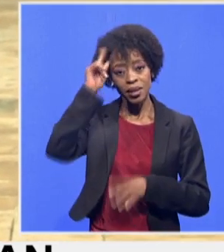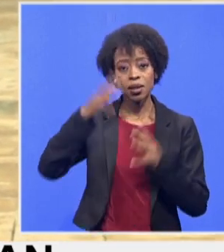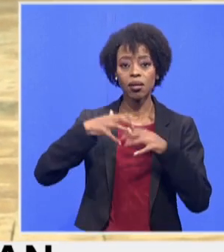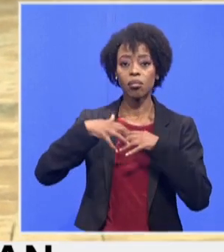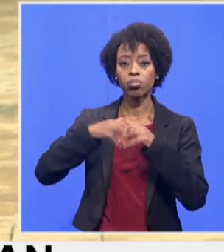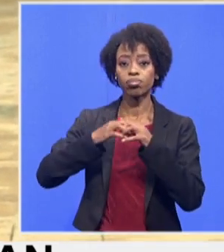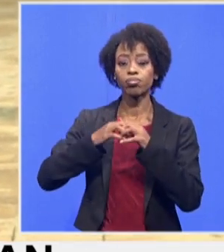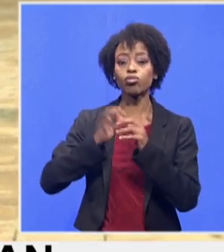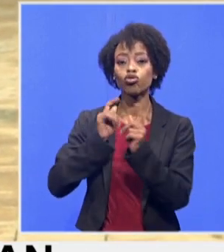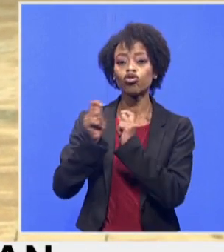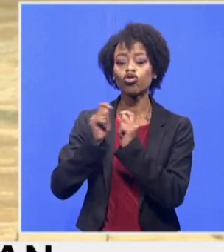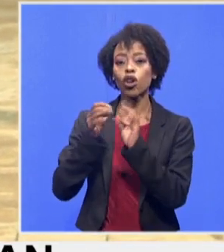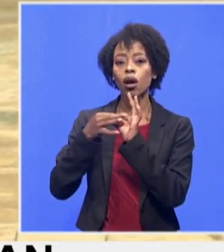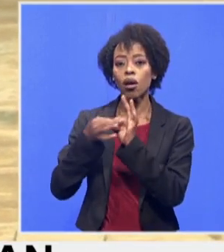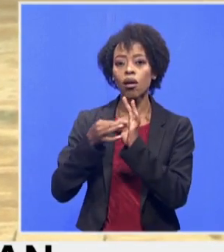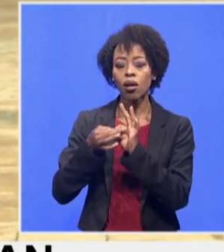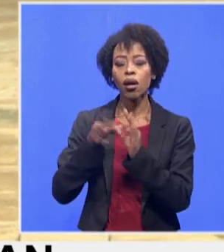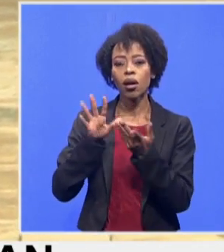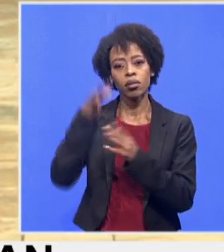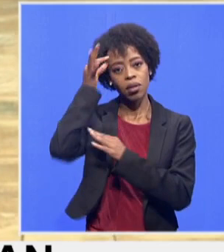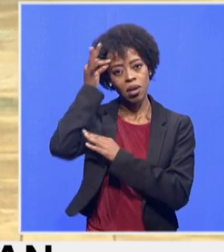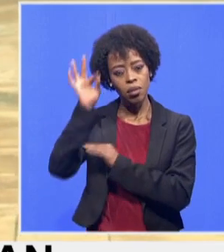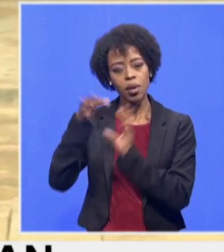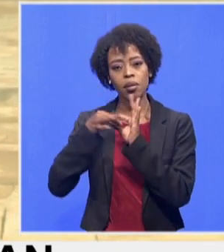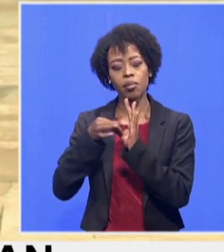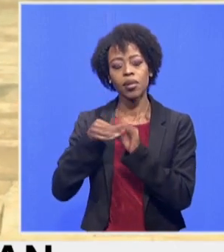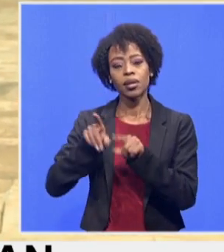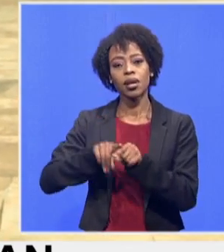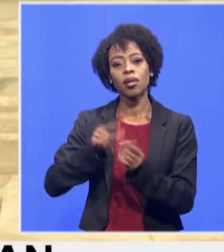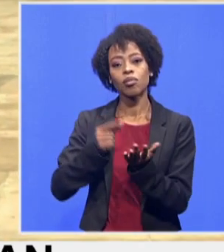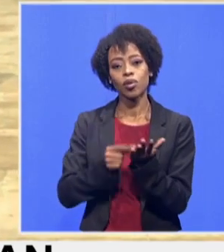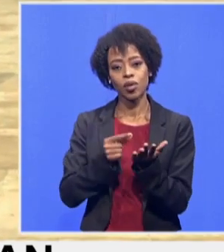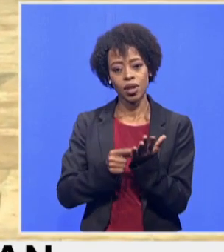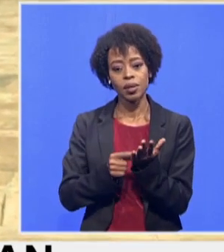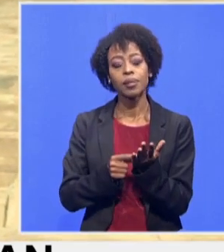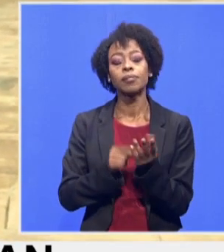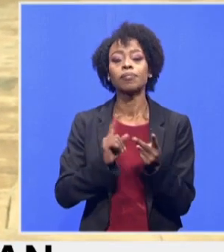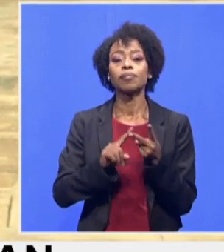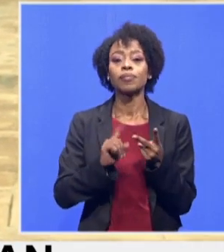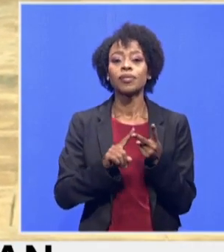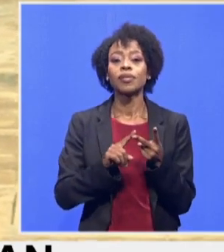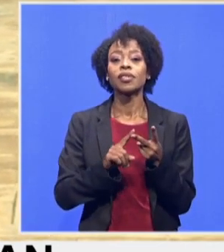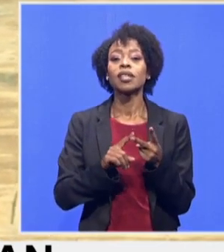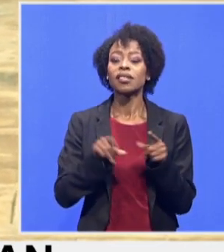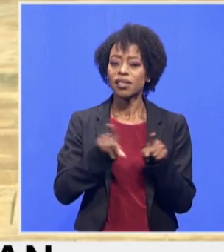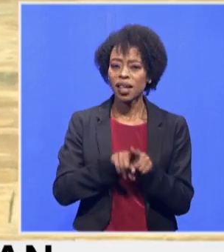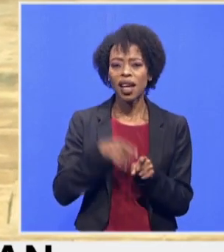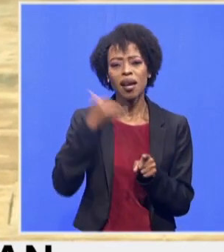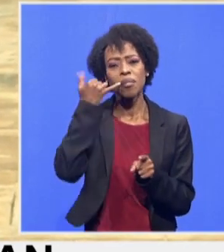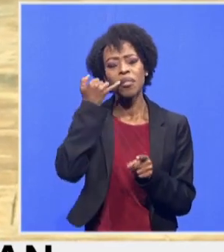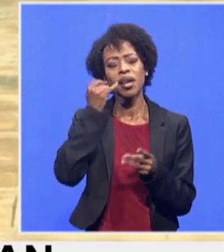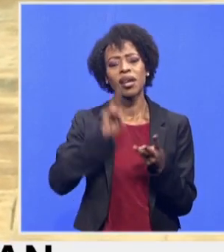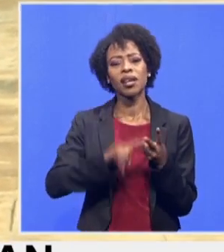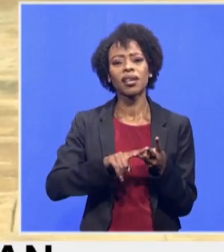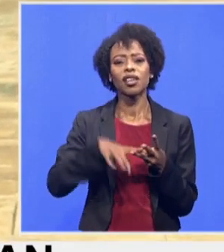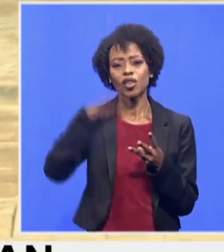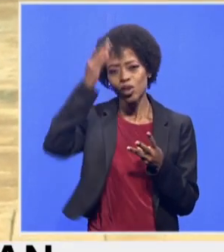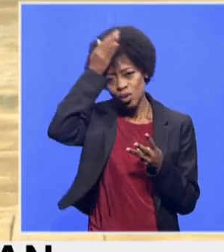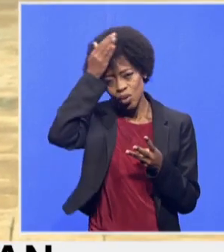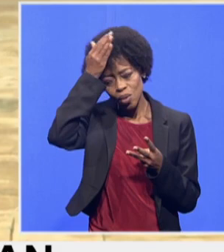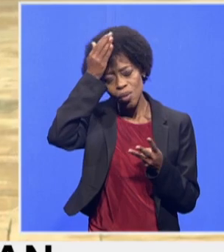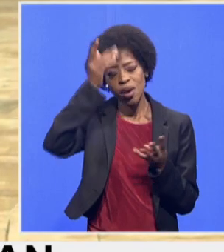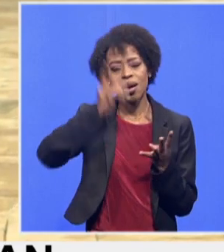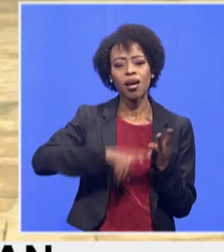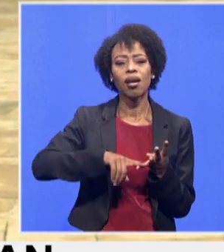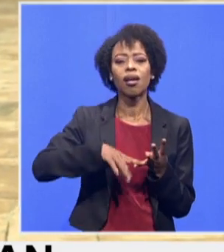relations and diplomatic relations with Uganda when he was still the head of state, subsequently to President Mbeki, subsequently to President Zuma.